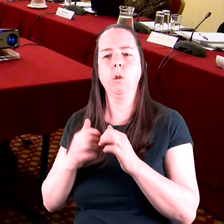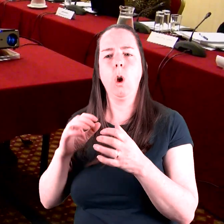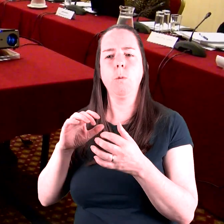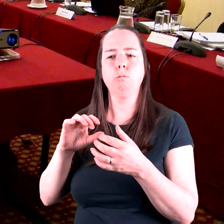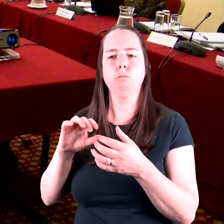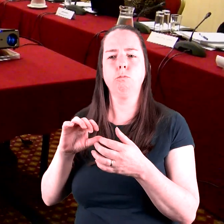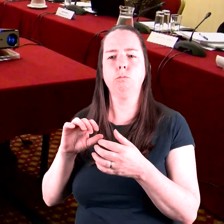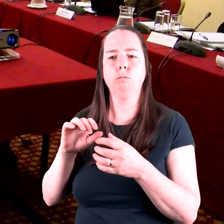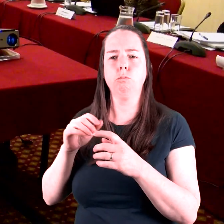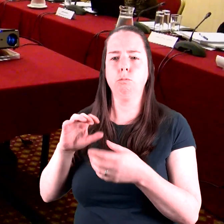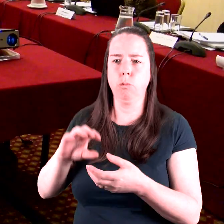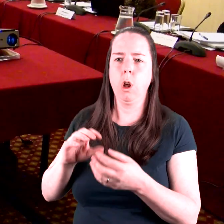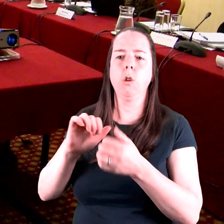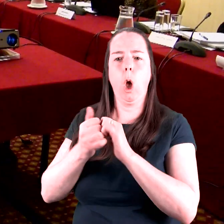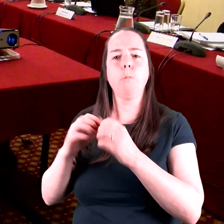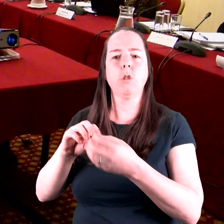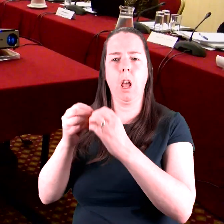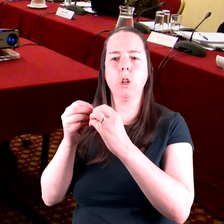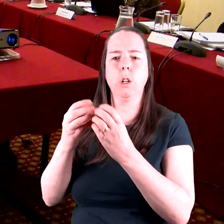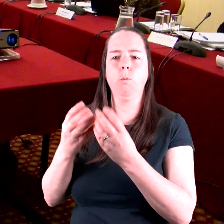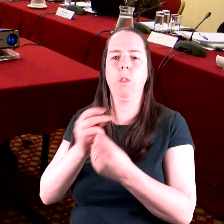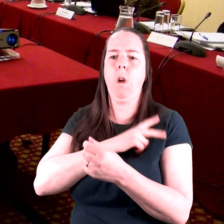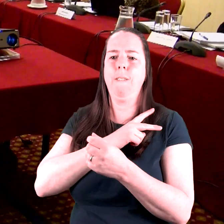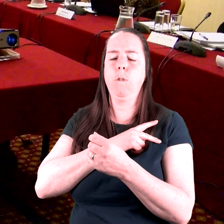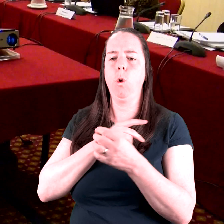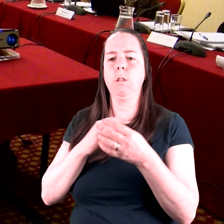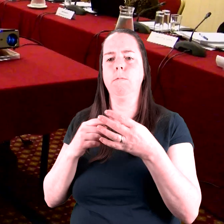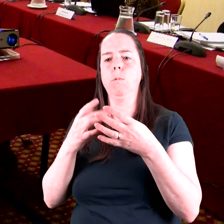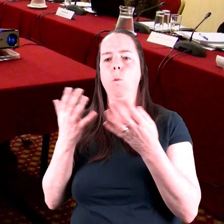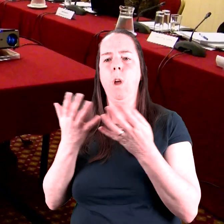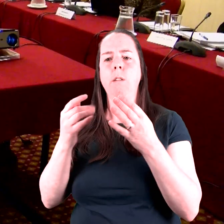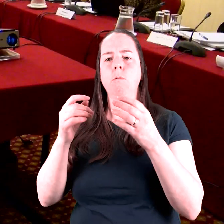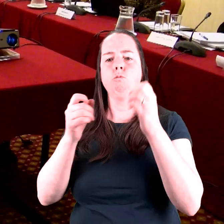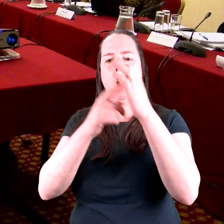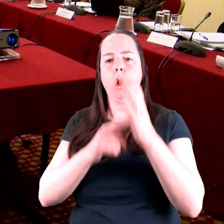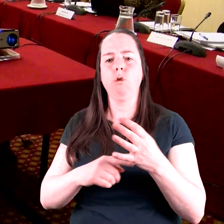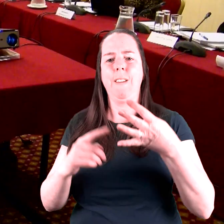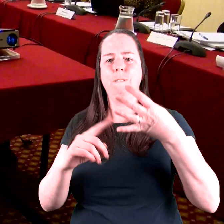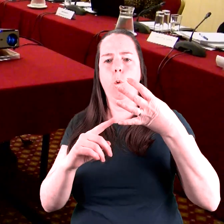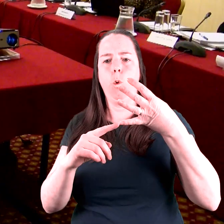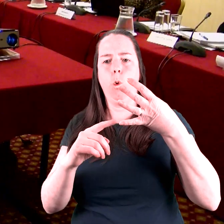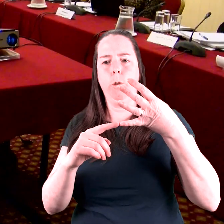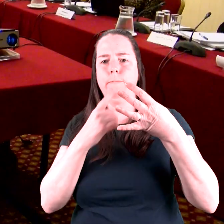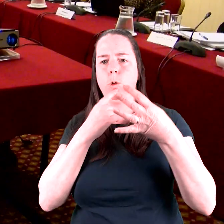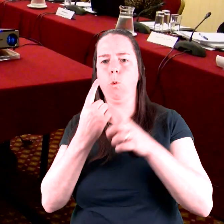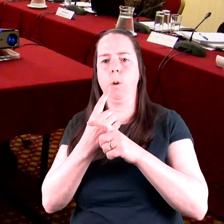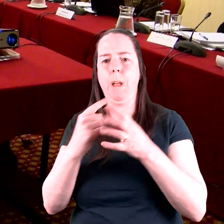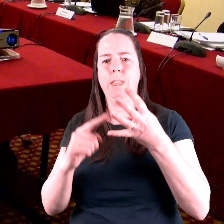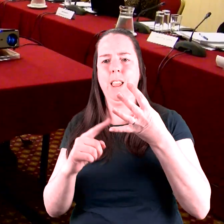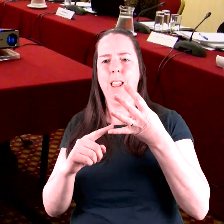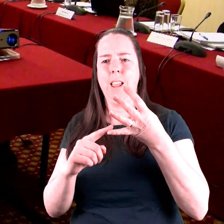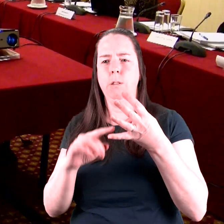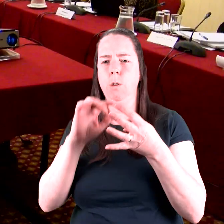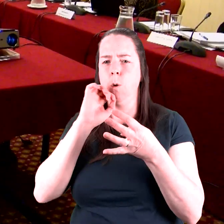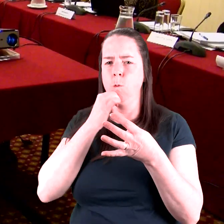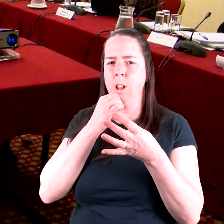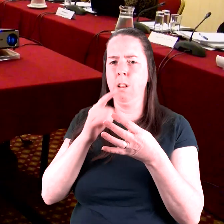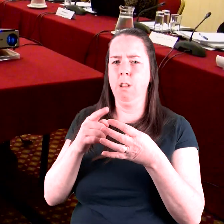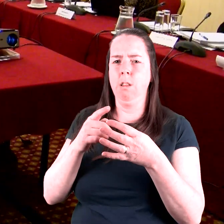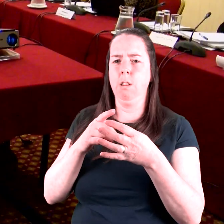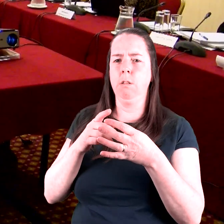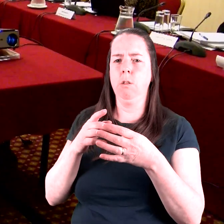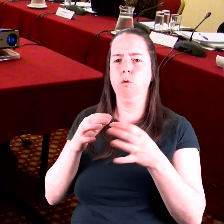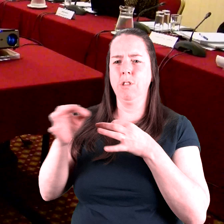itself. Co-production with Workforce gets mentioned in Priority 4. Will there be members of the workforce actually